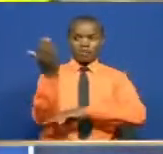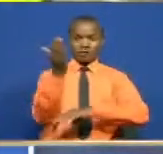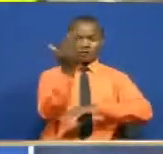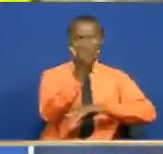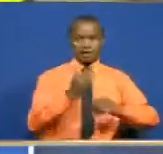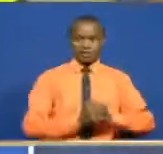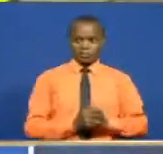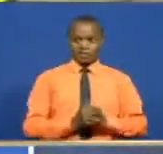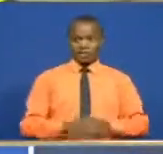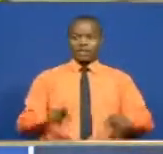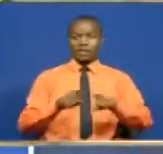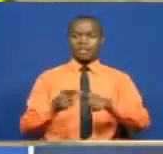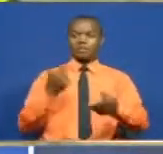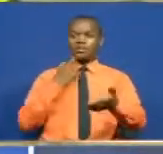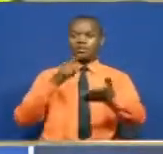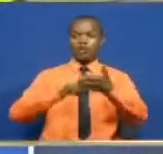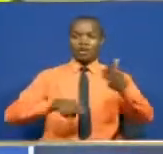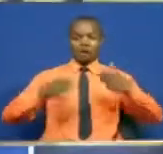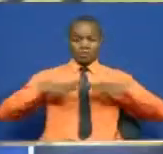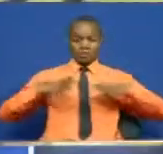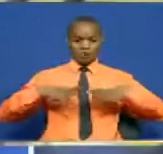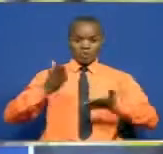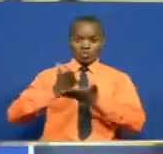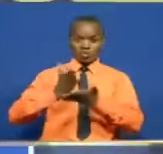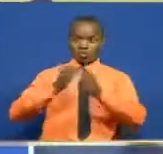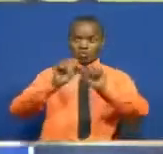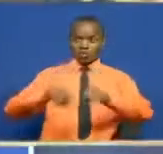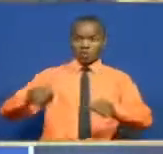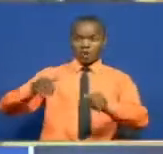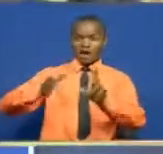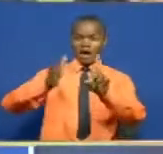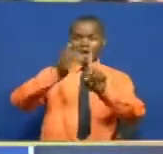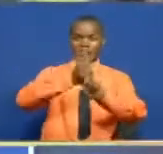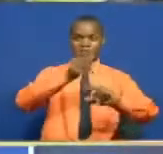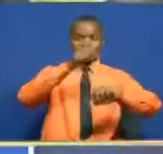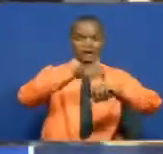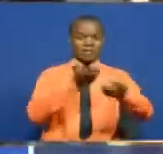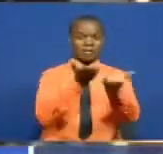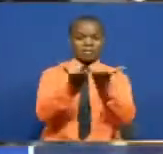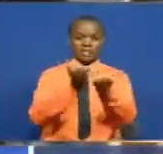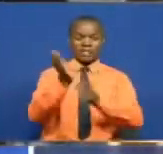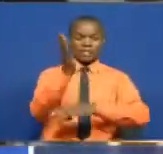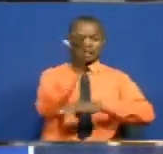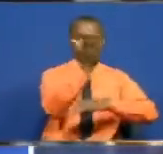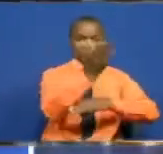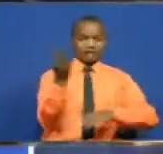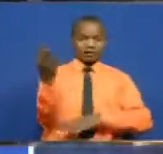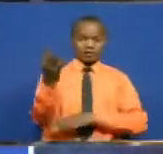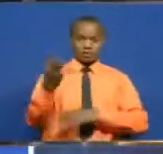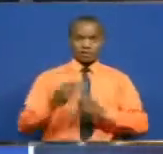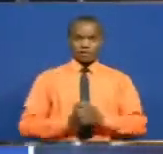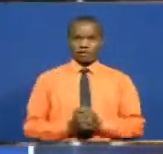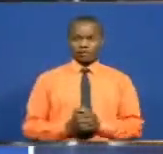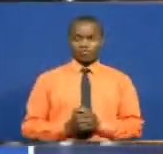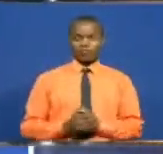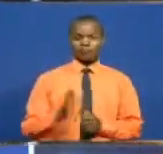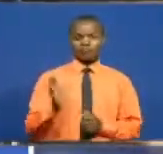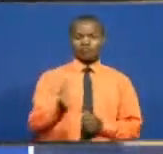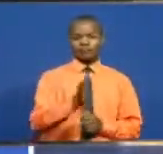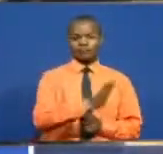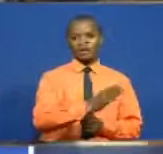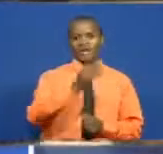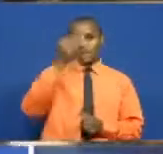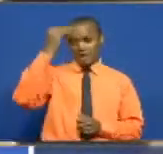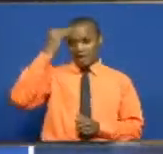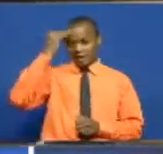Okumbe adding that the residents stand to gain economically from the sale of trees in future. Meanwhile, Education Cabinet Secretary George Magoha has